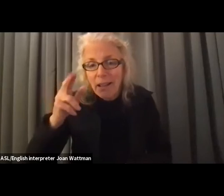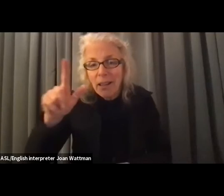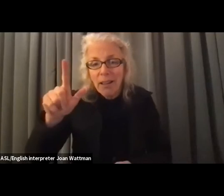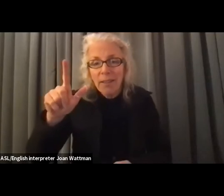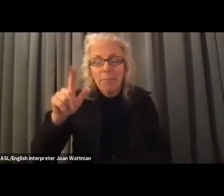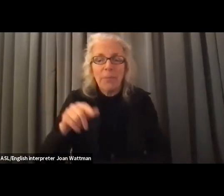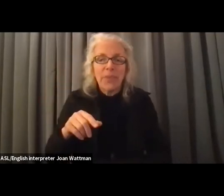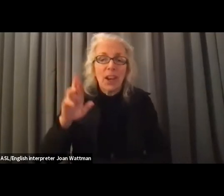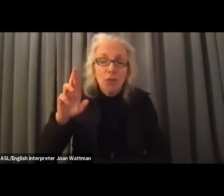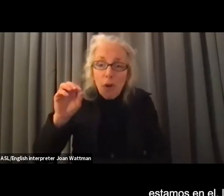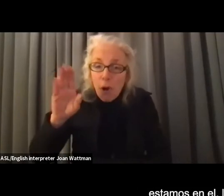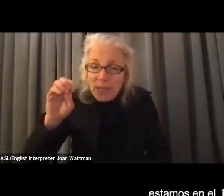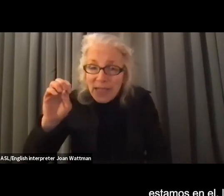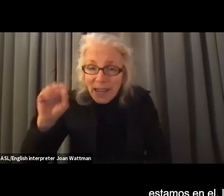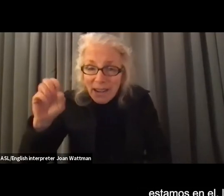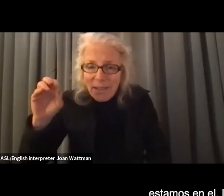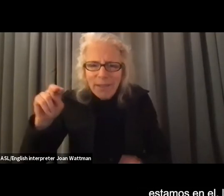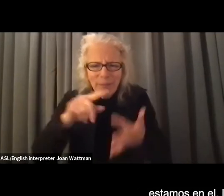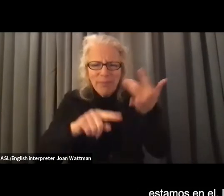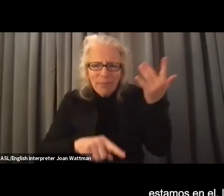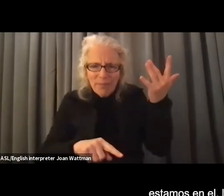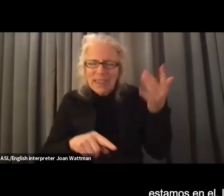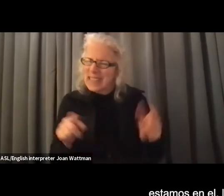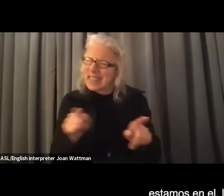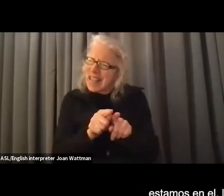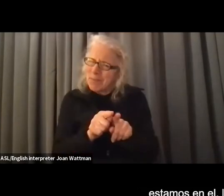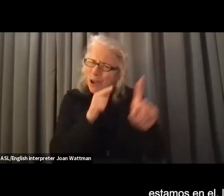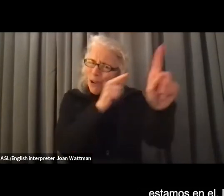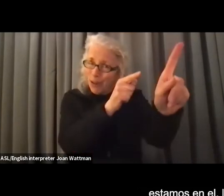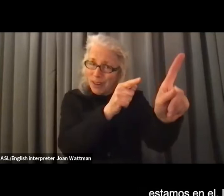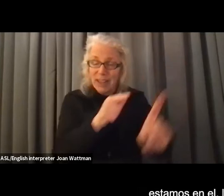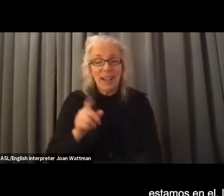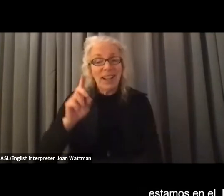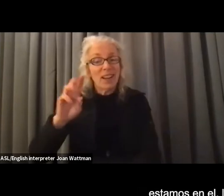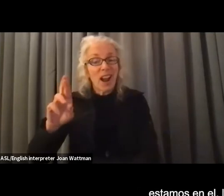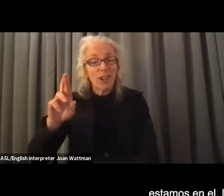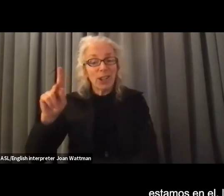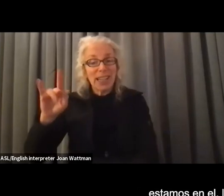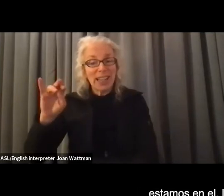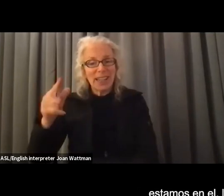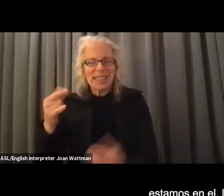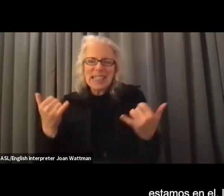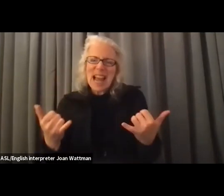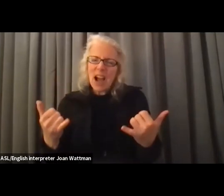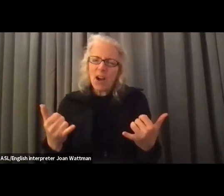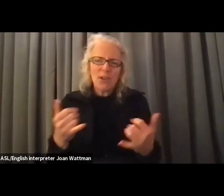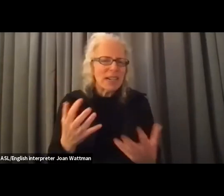have much work to do. We are in what Dr. King would call the fierce urgency